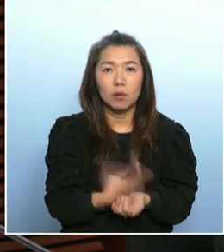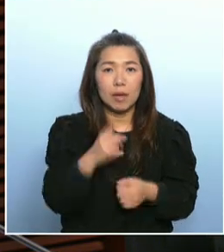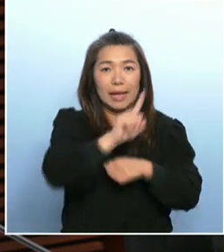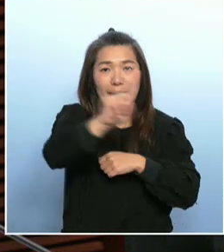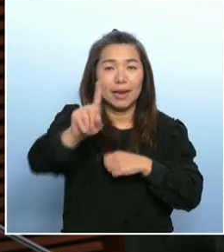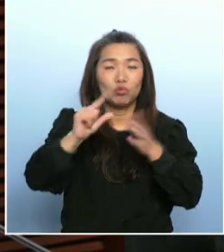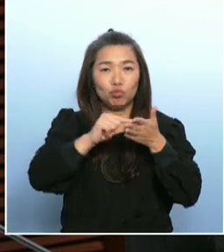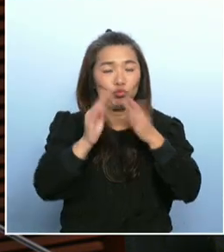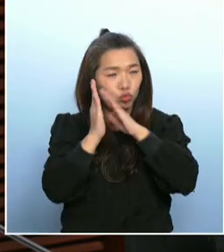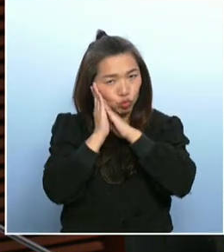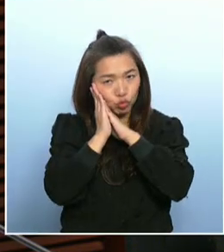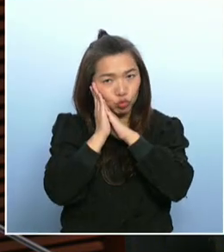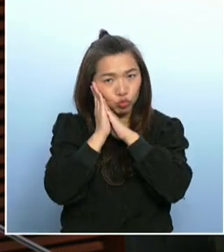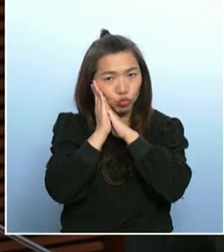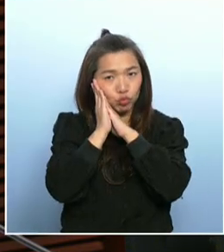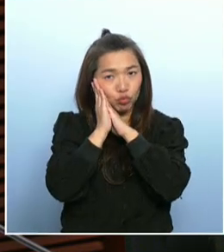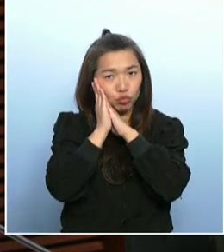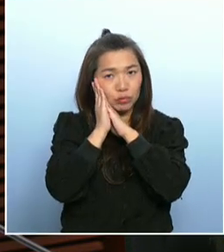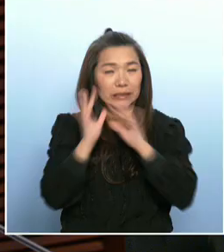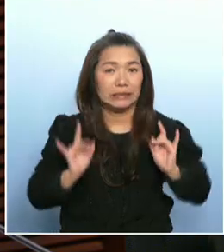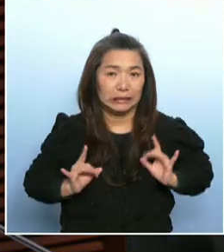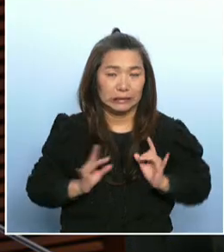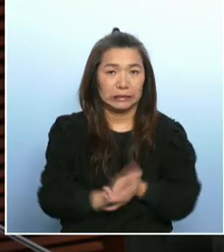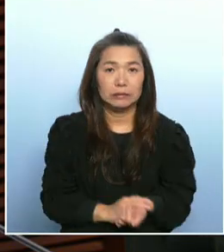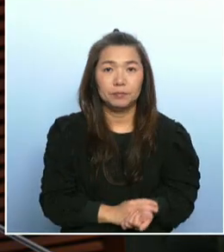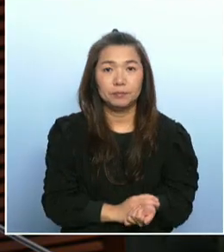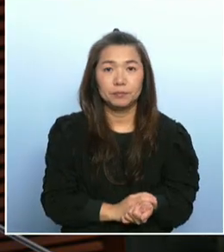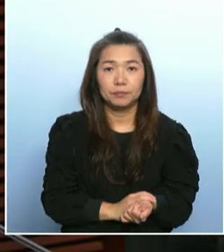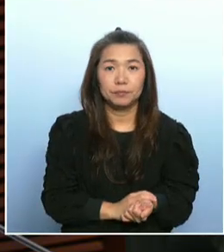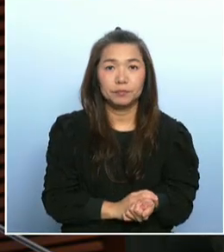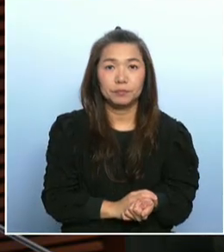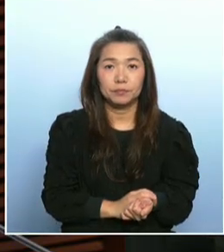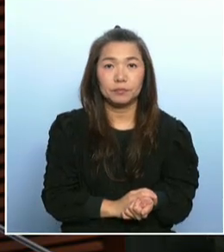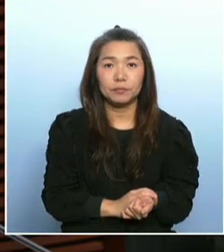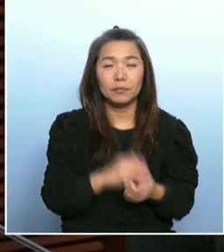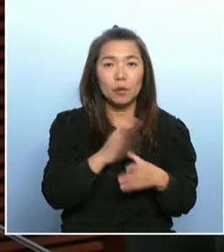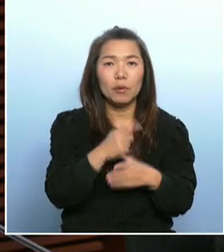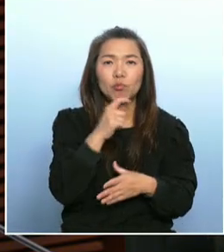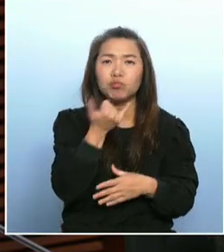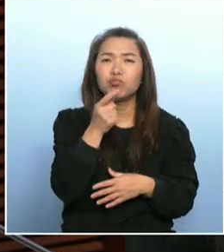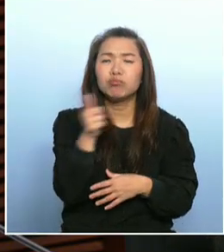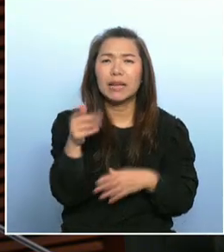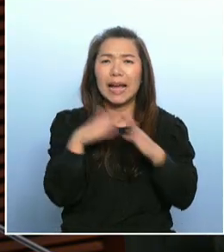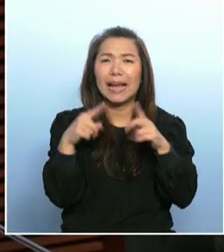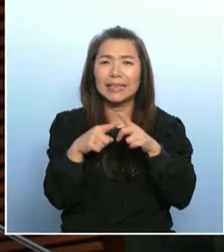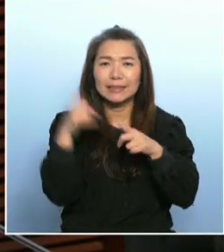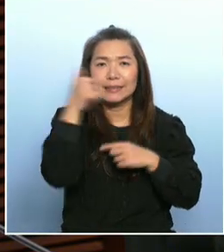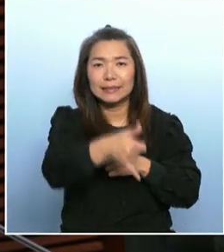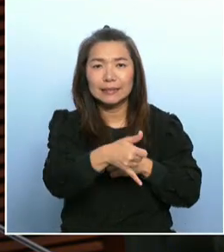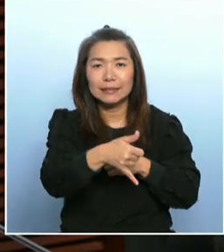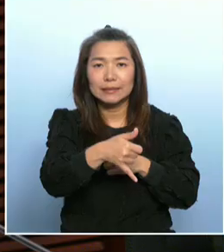community living, and we have to have regards to the privacy of other users in the care homes.